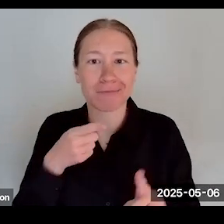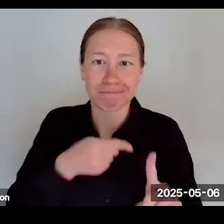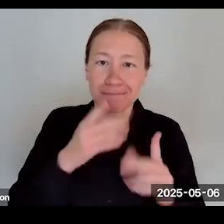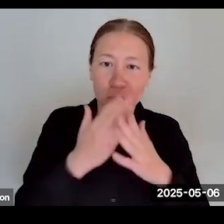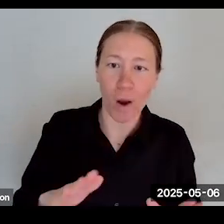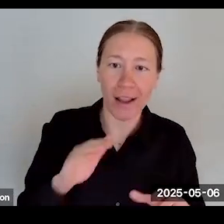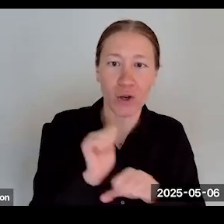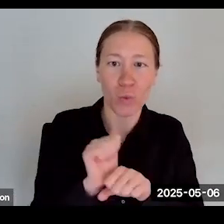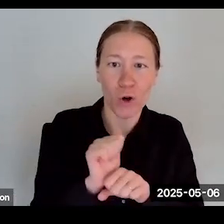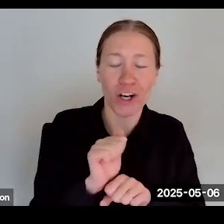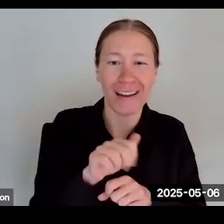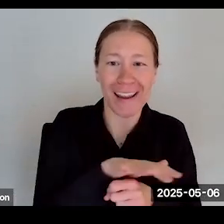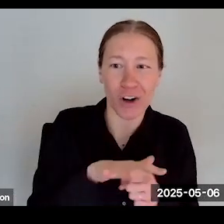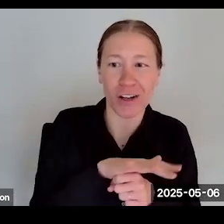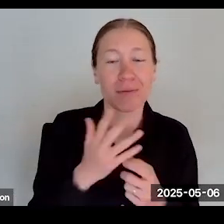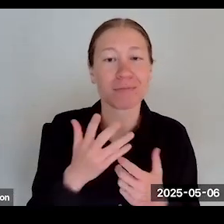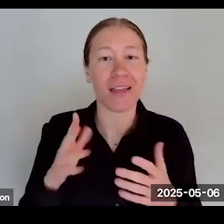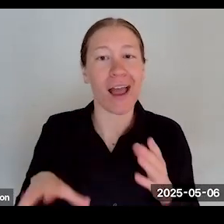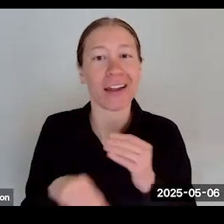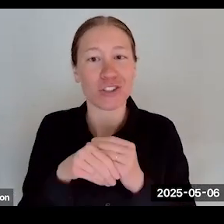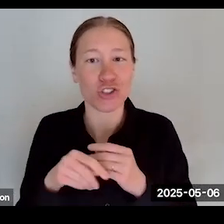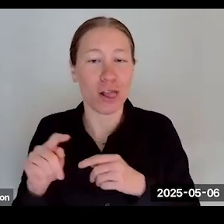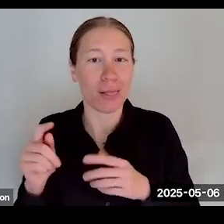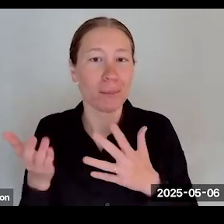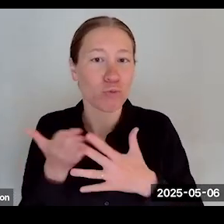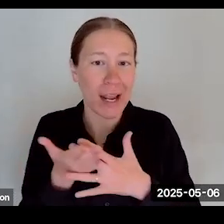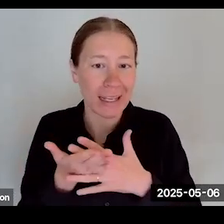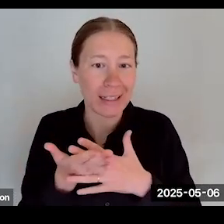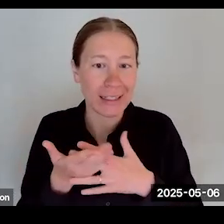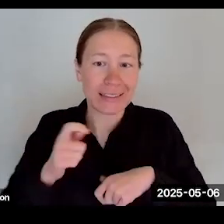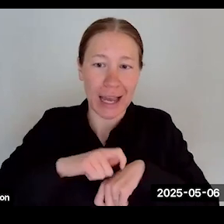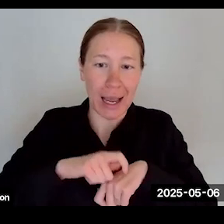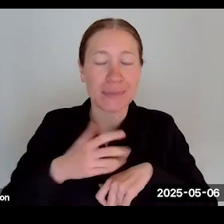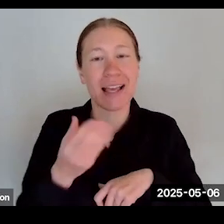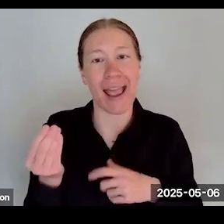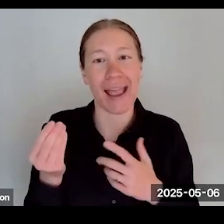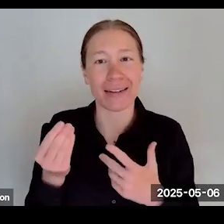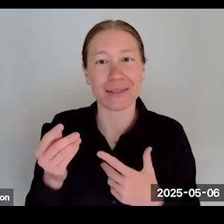providing additional break periods, and offering animal relief areas.